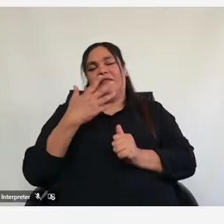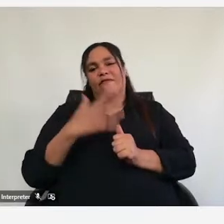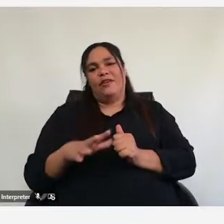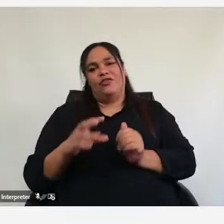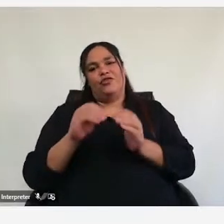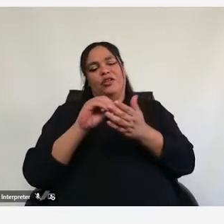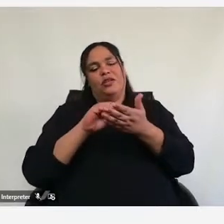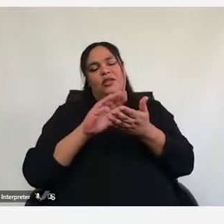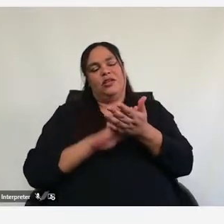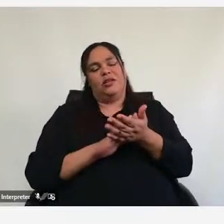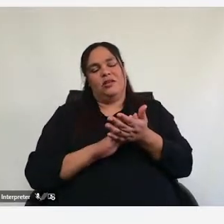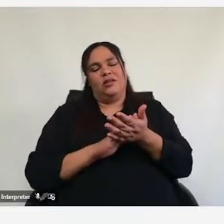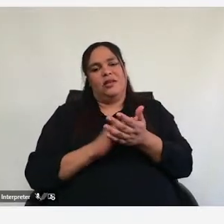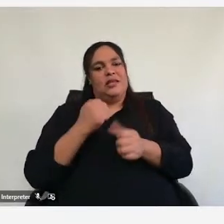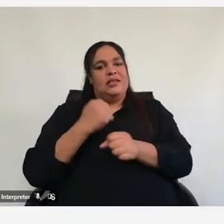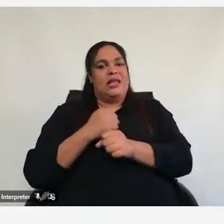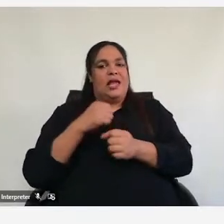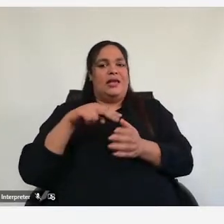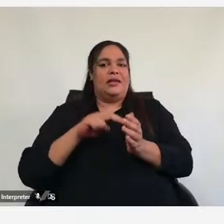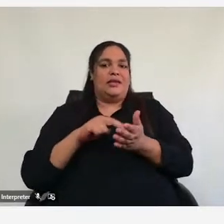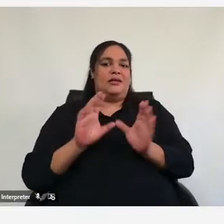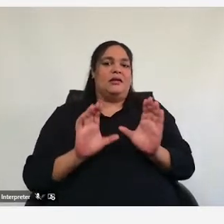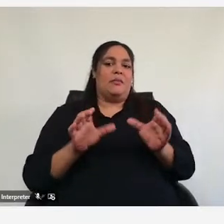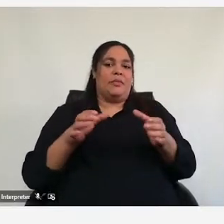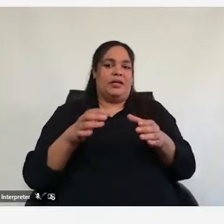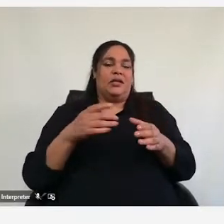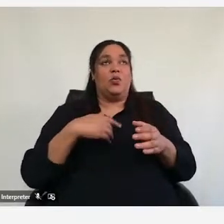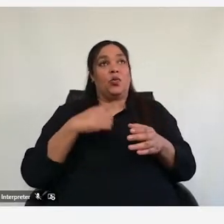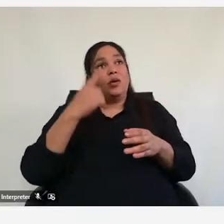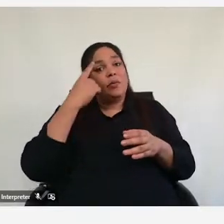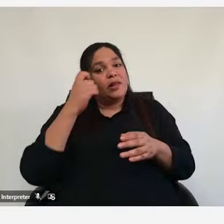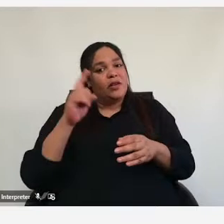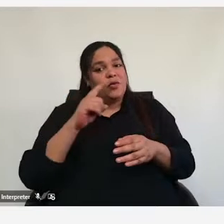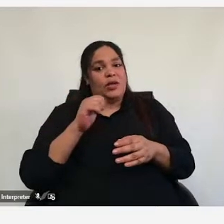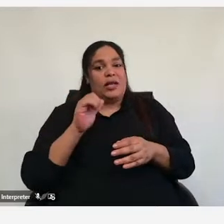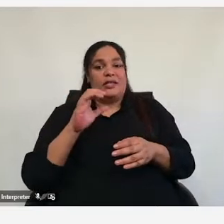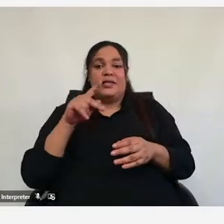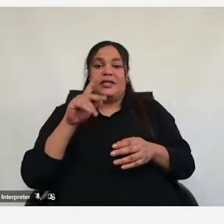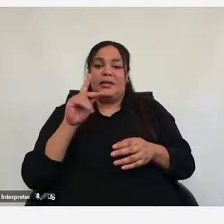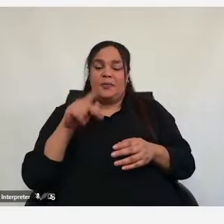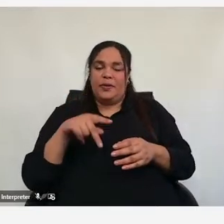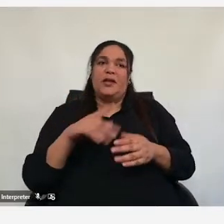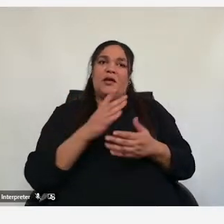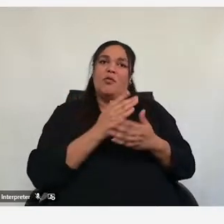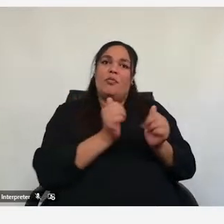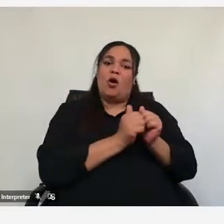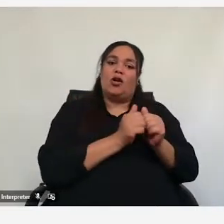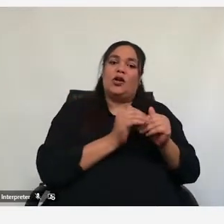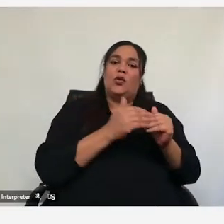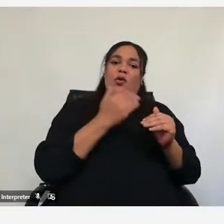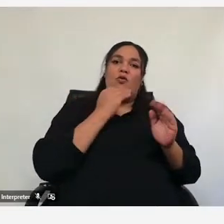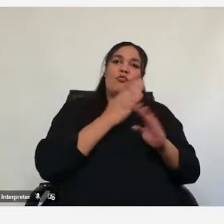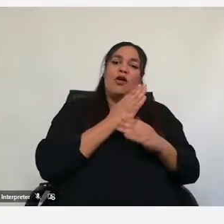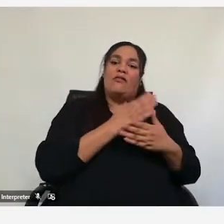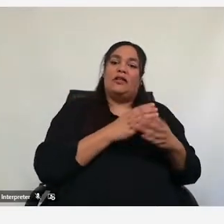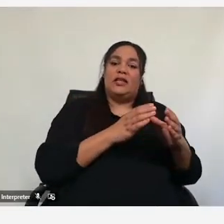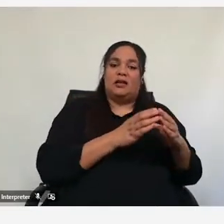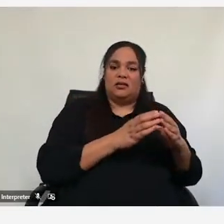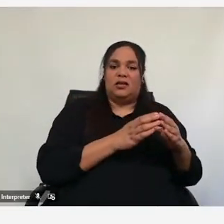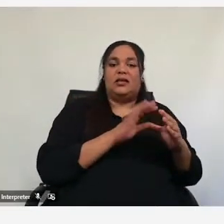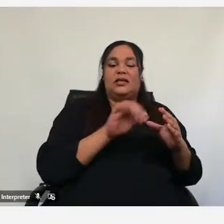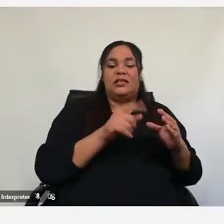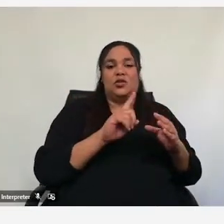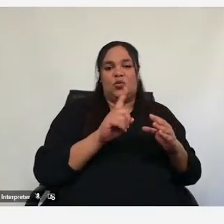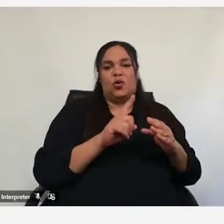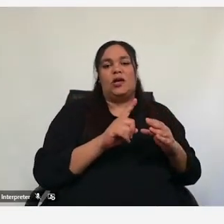the standing committee. We believe as the ACDP partnering with the private sector is